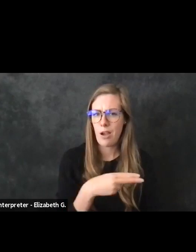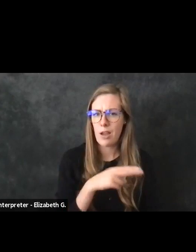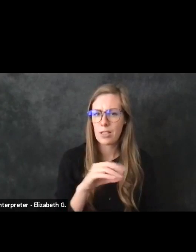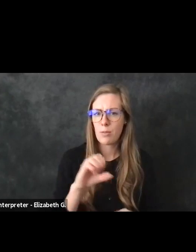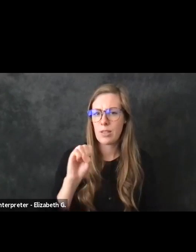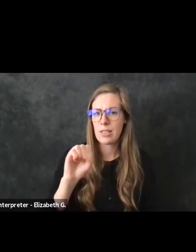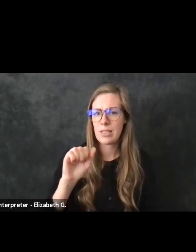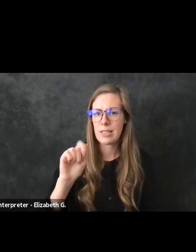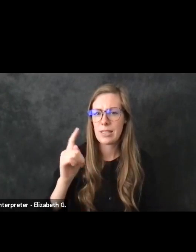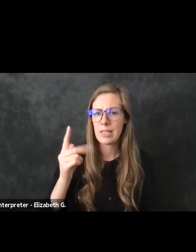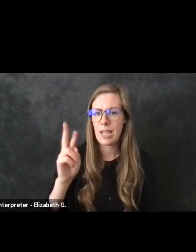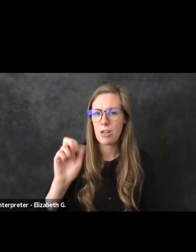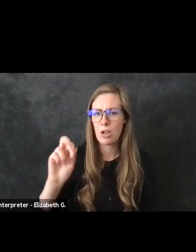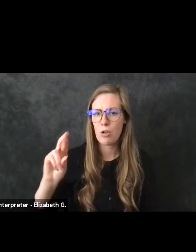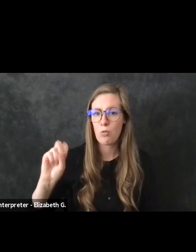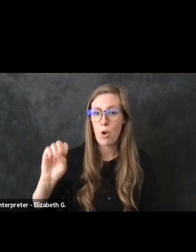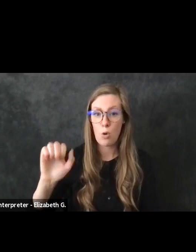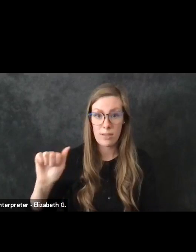Rosa Memorial Hospital,